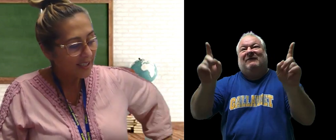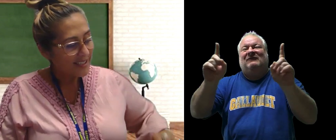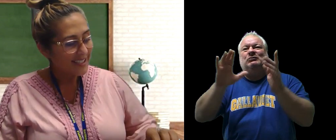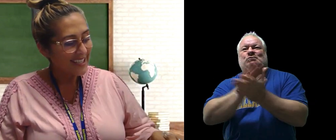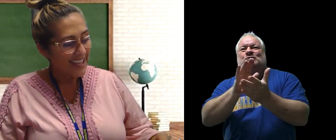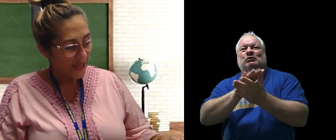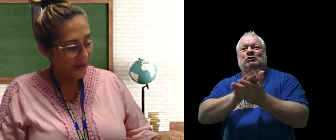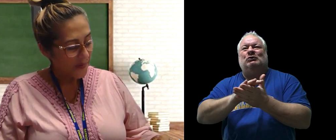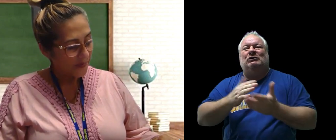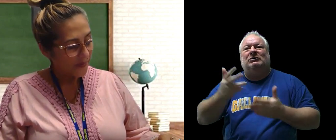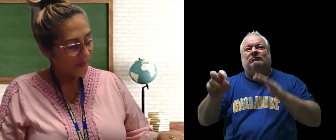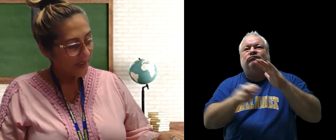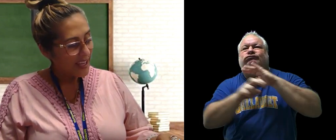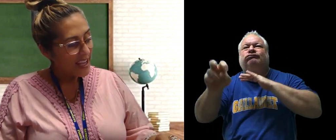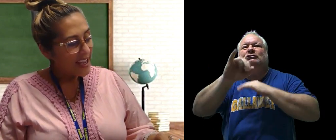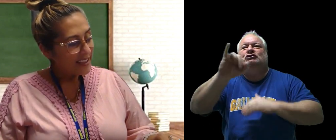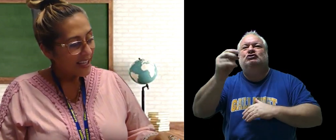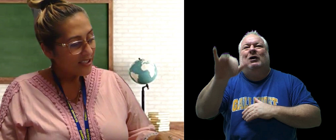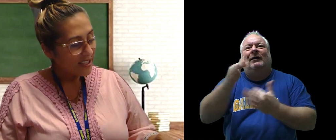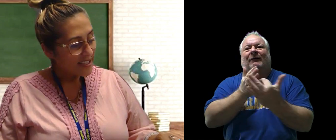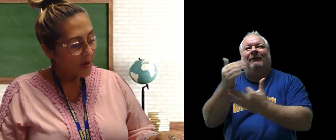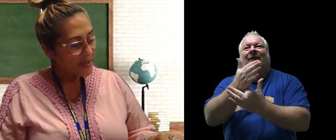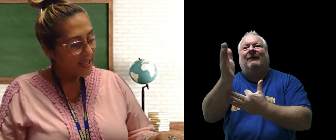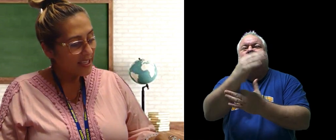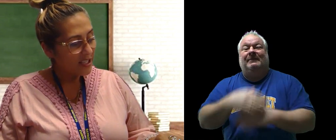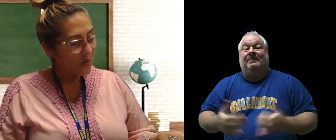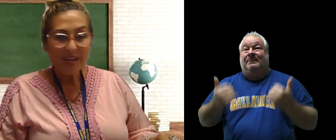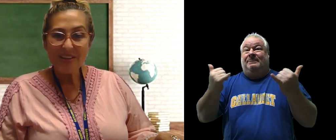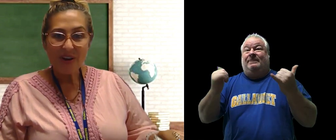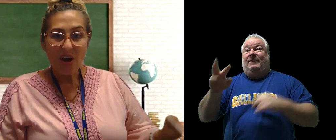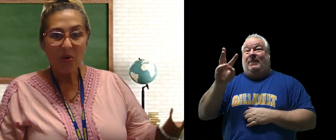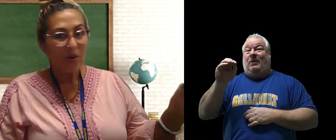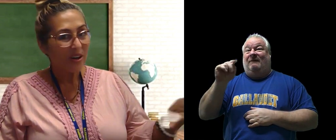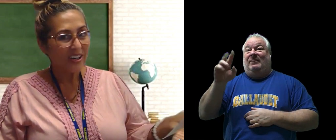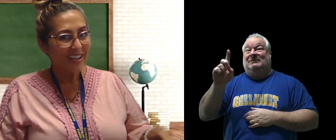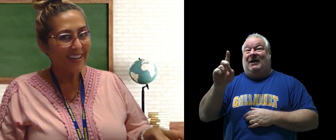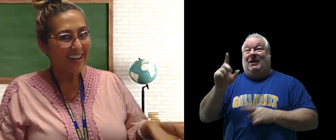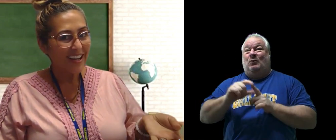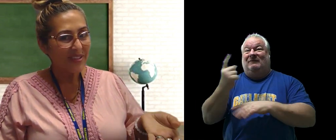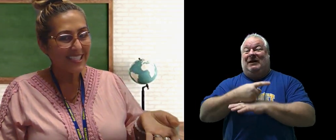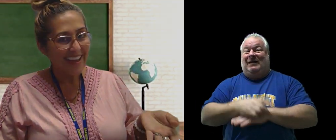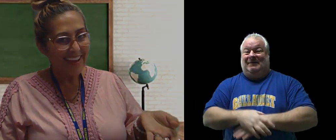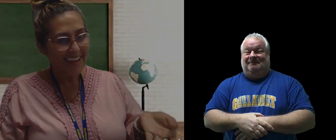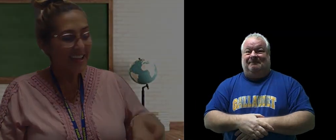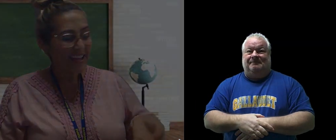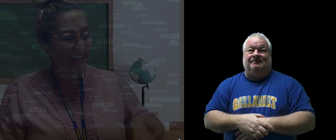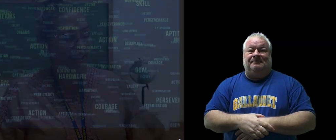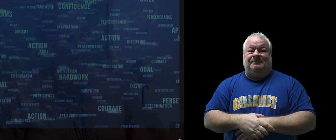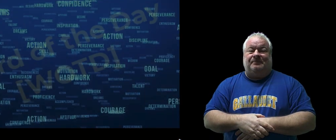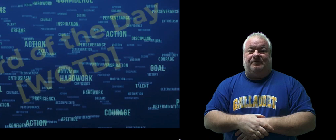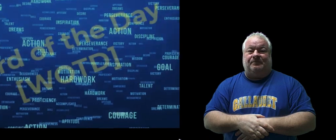school together. Let's now begin with our word of the day.